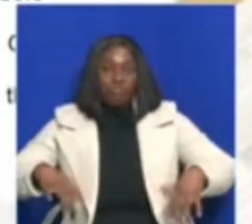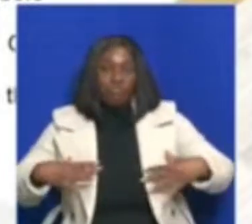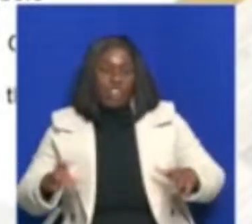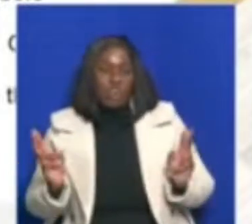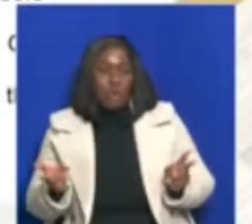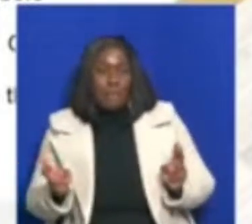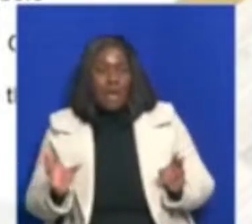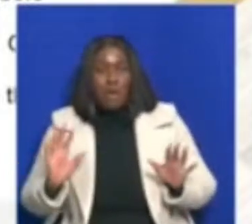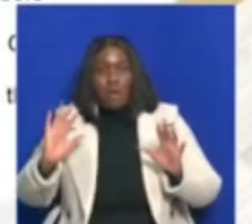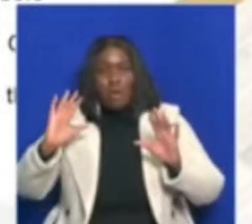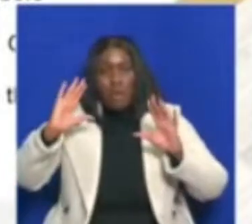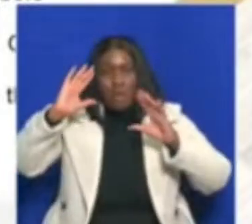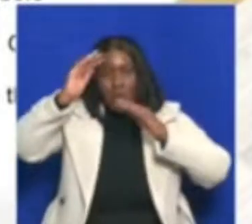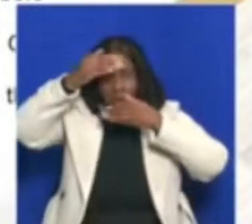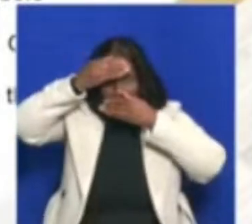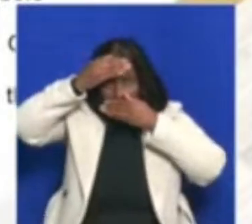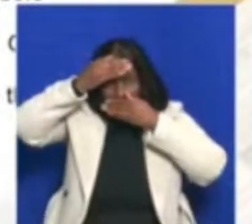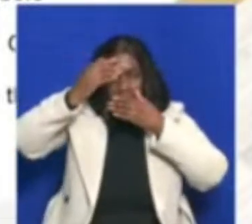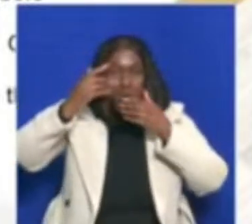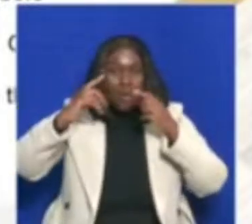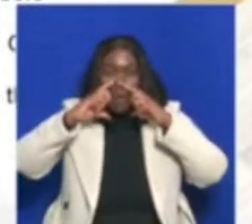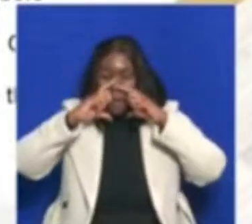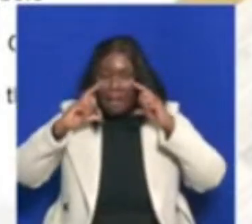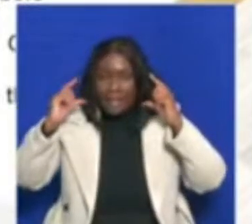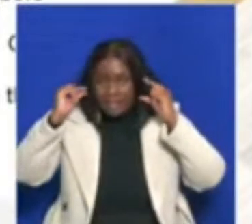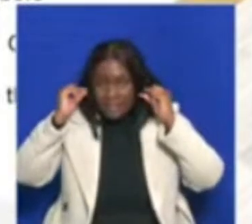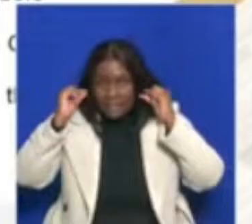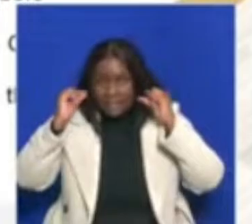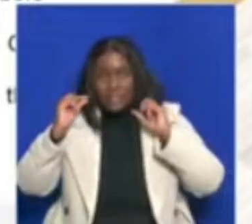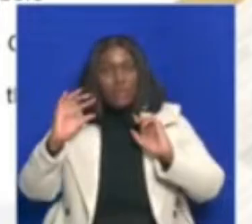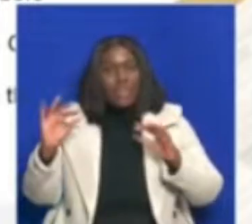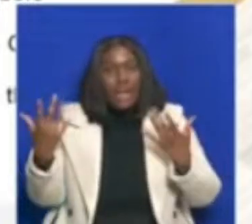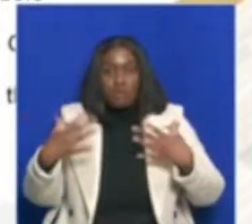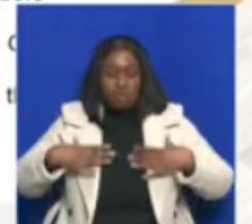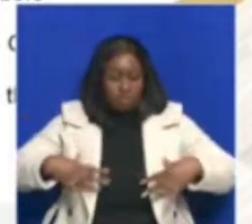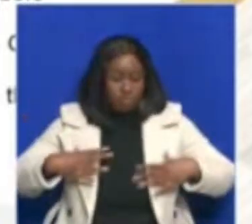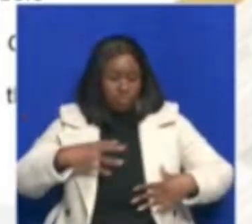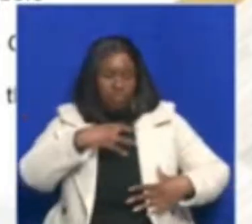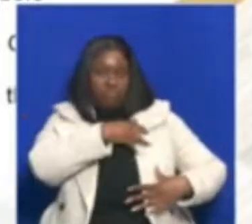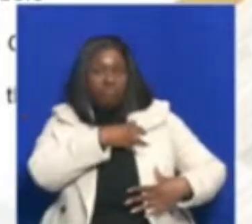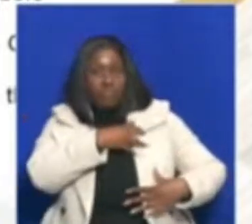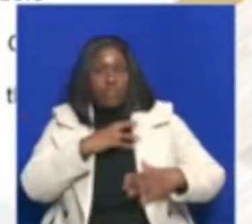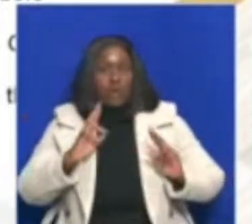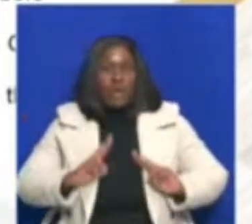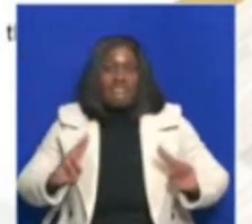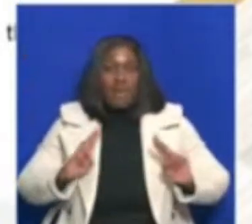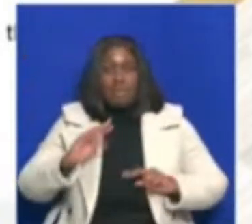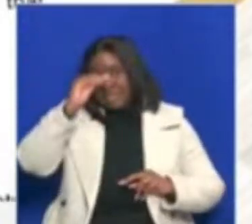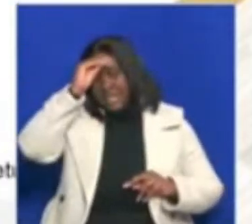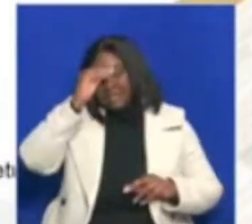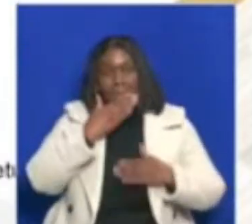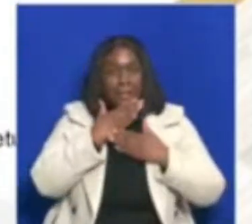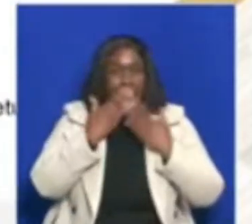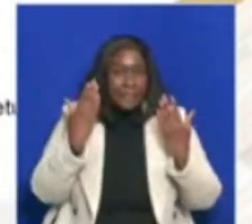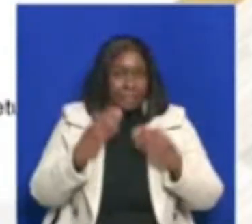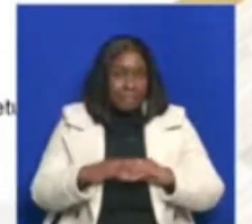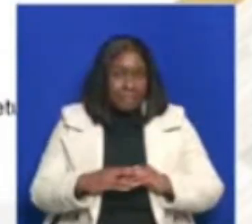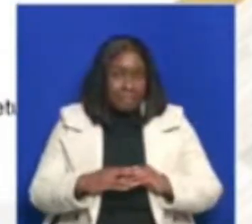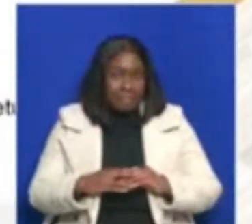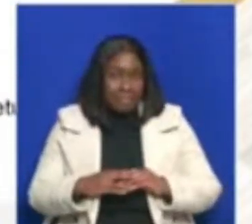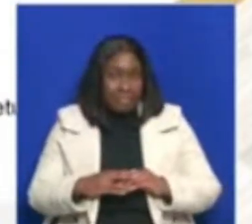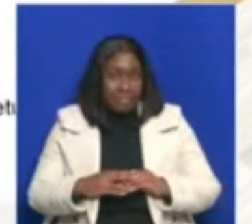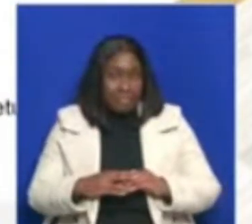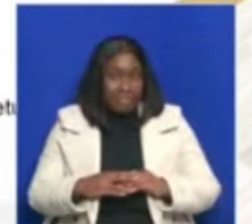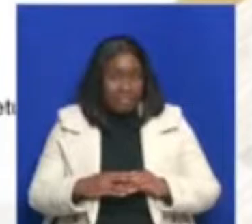face masks without any SAPS insignia. Despite the fact that they have apparently chosen